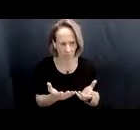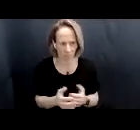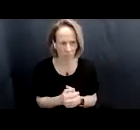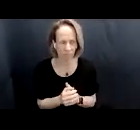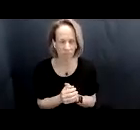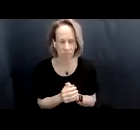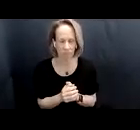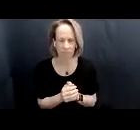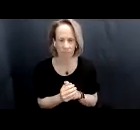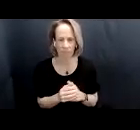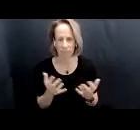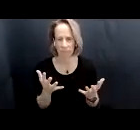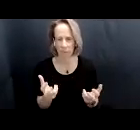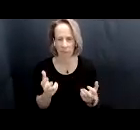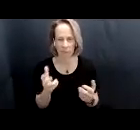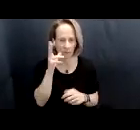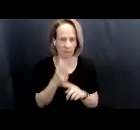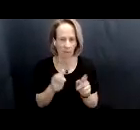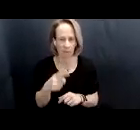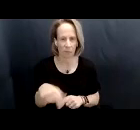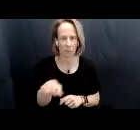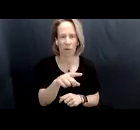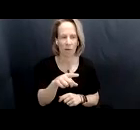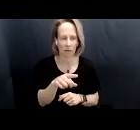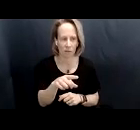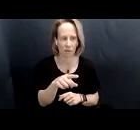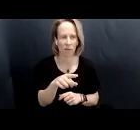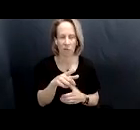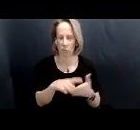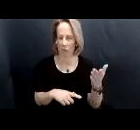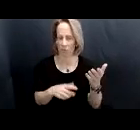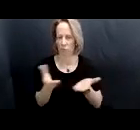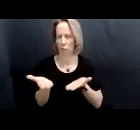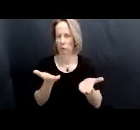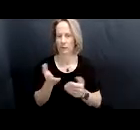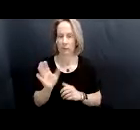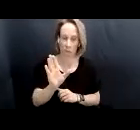But I want to hear from you all, what advocacy services does your organization offer?